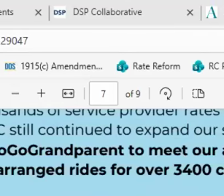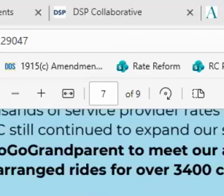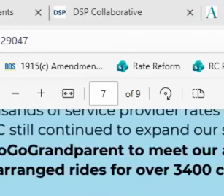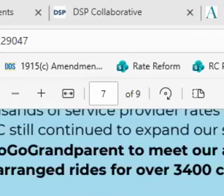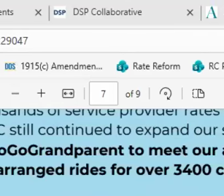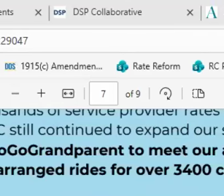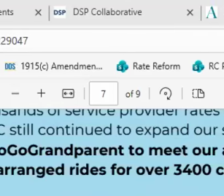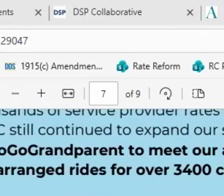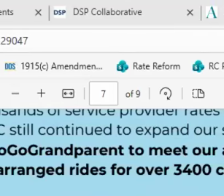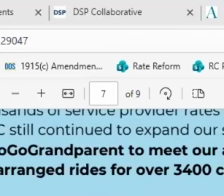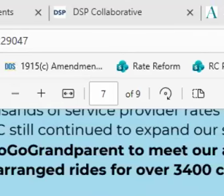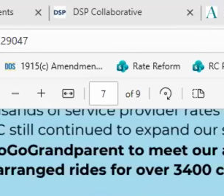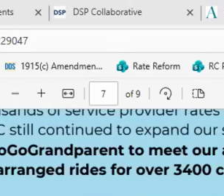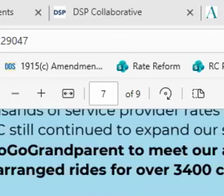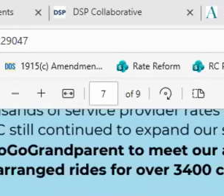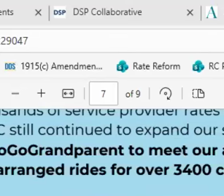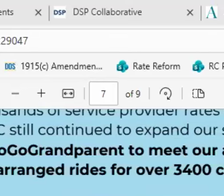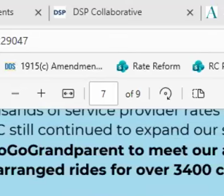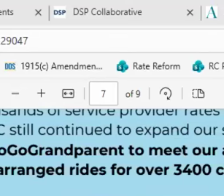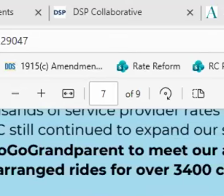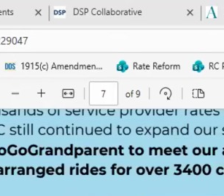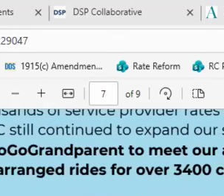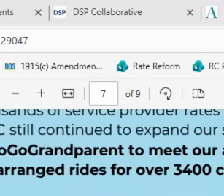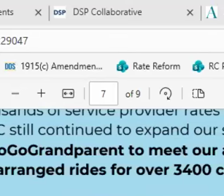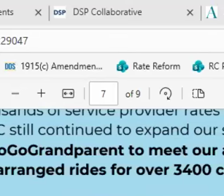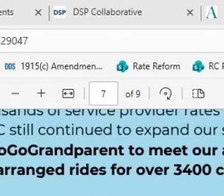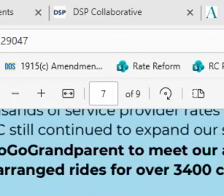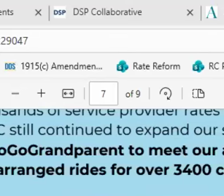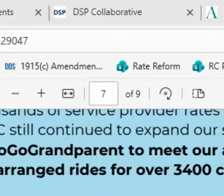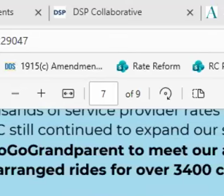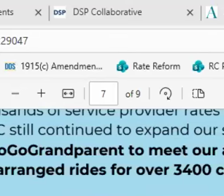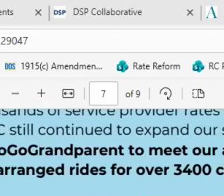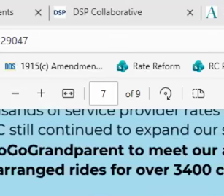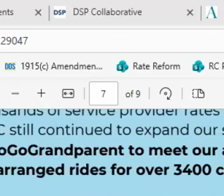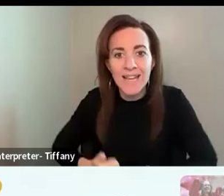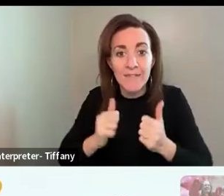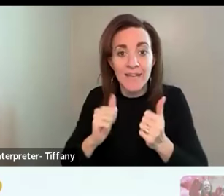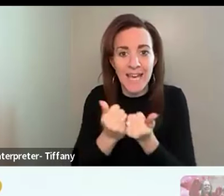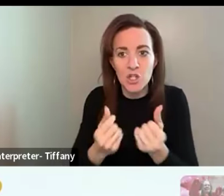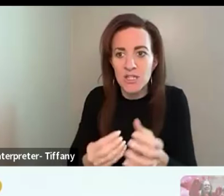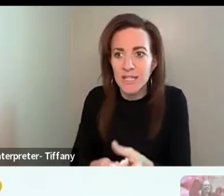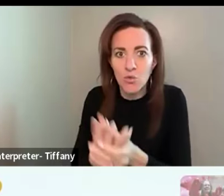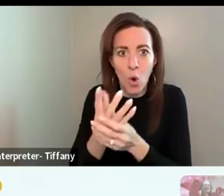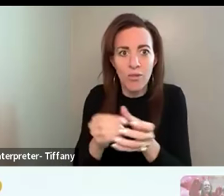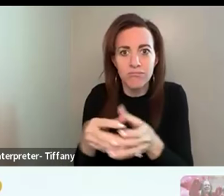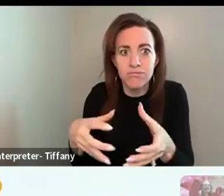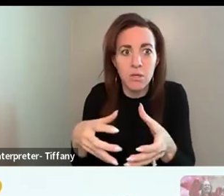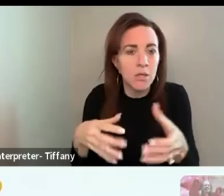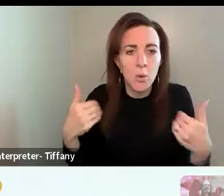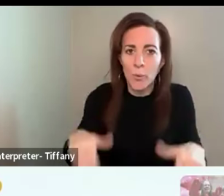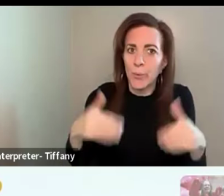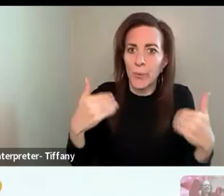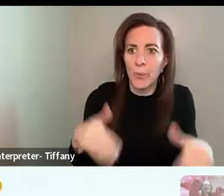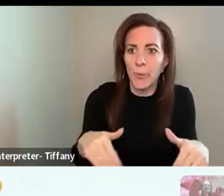Residential care home growth and supported living agency growth. Those have been huge activities for